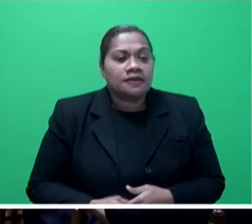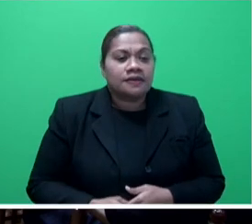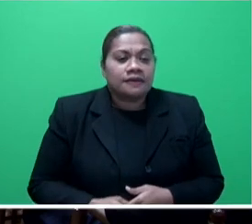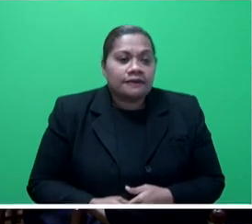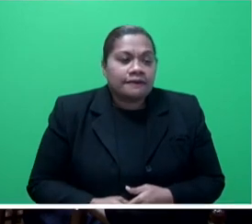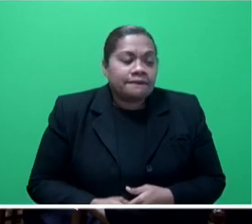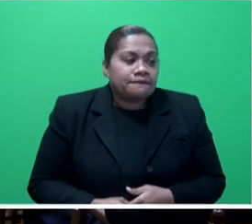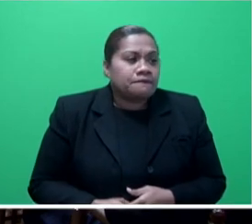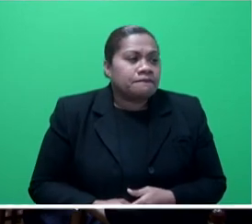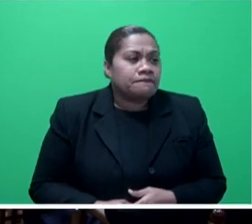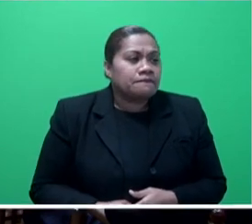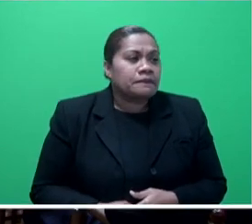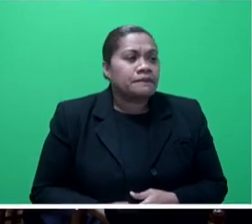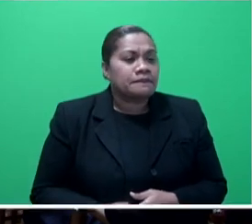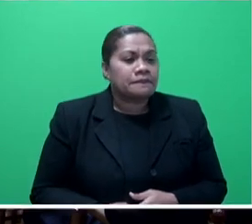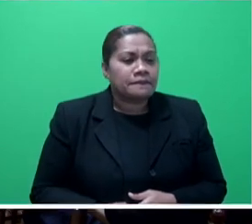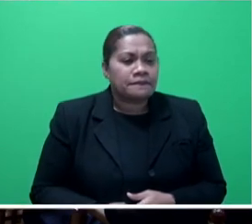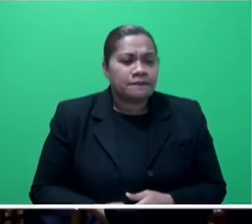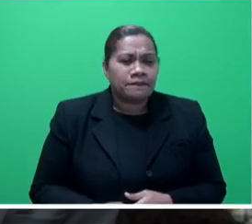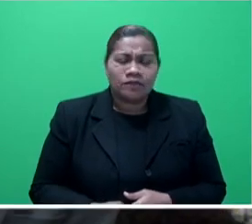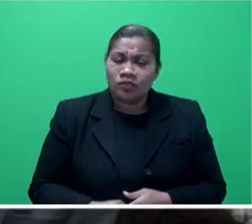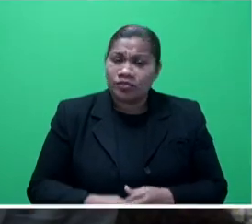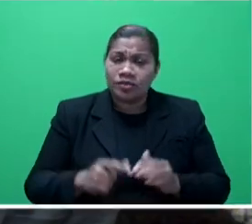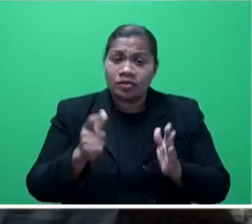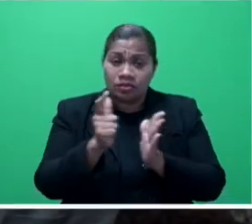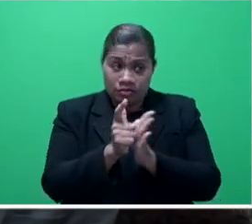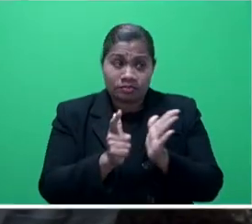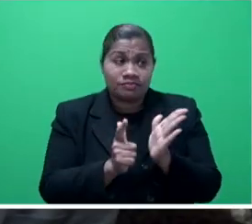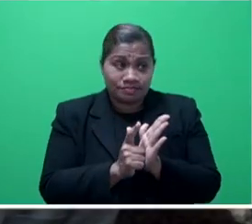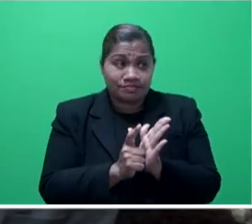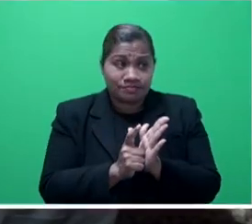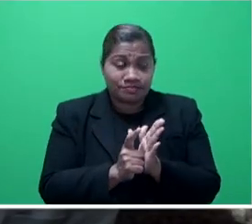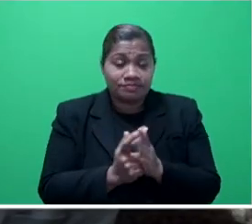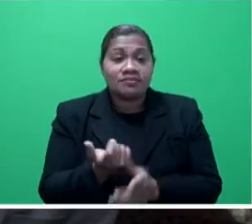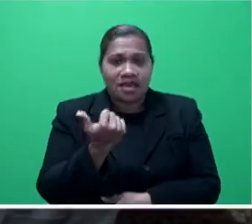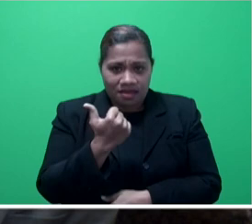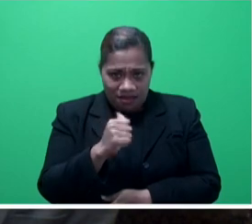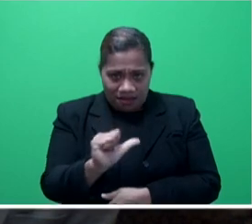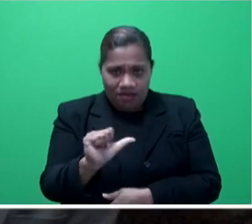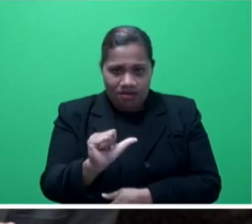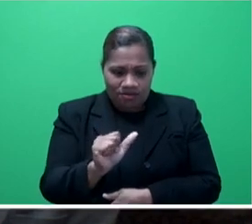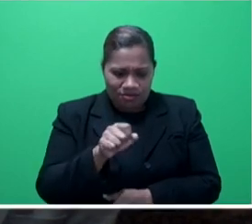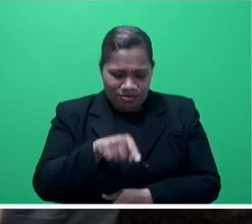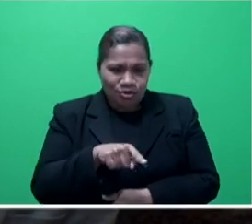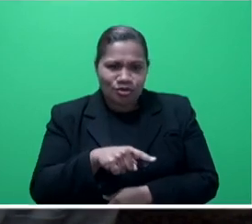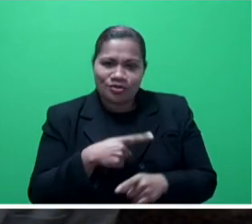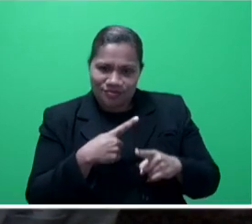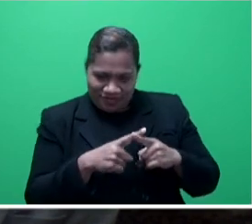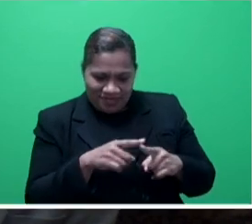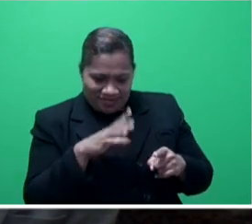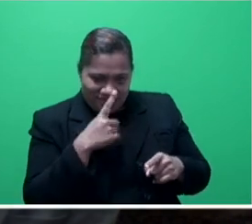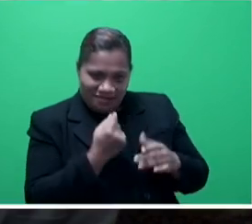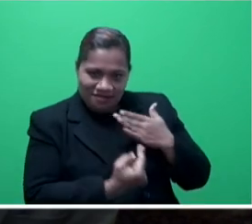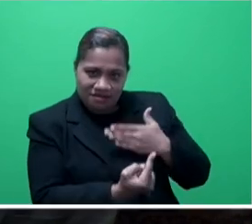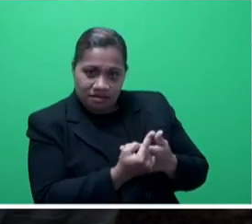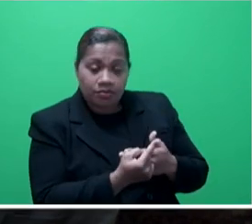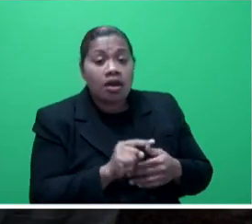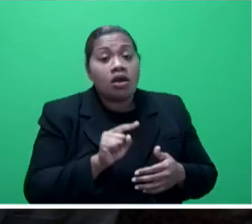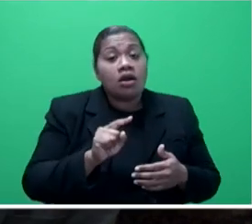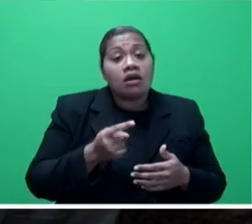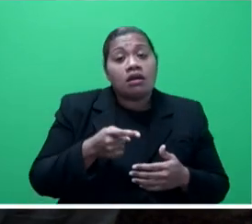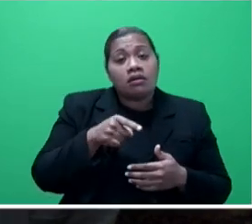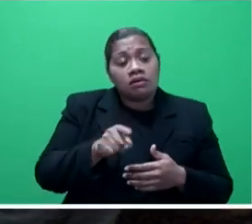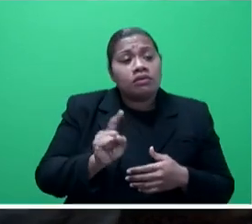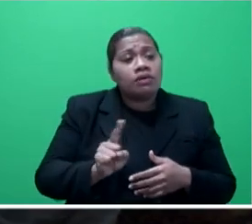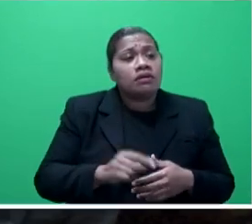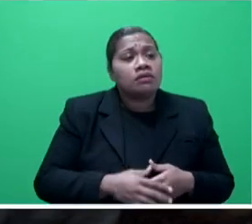the law actually allows for the exemption firstly to take place. And it does say quite specifically that the